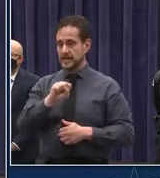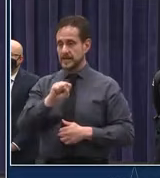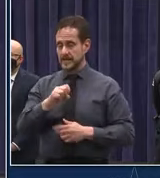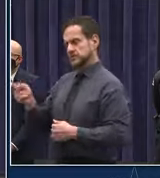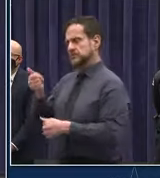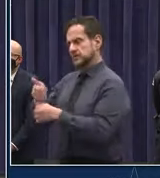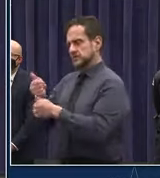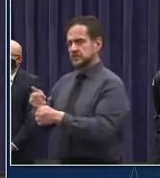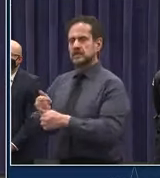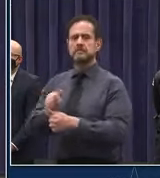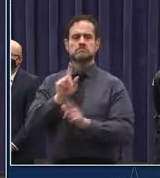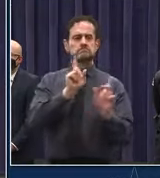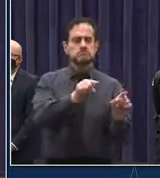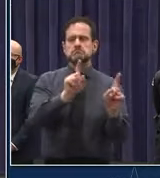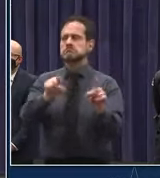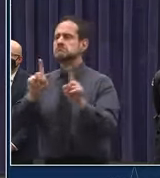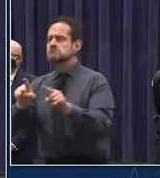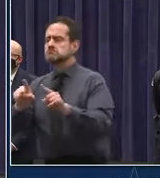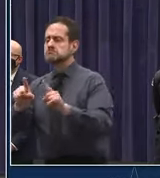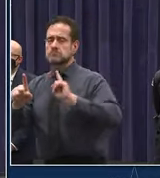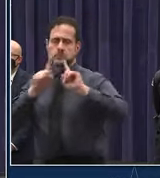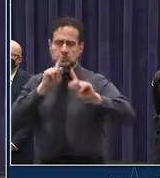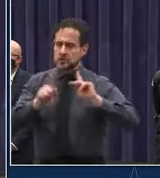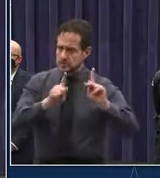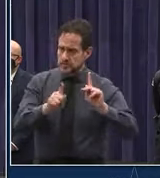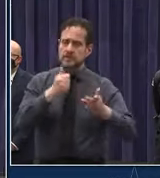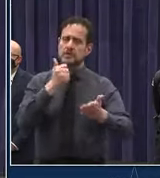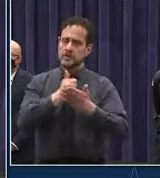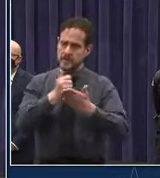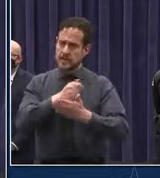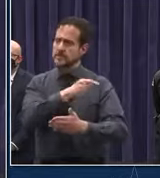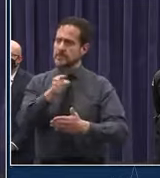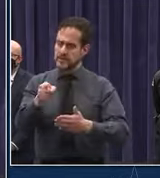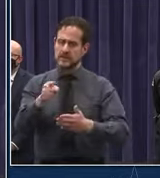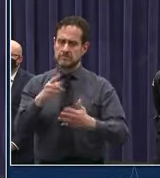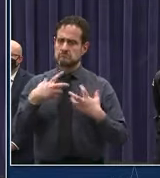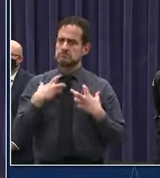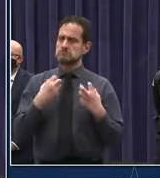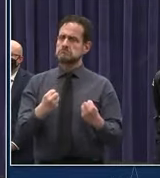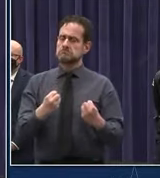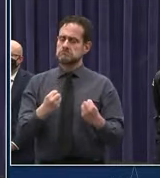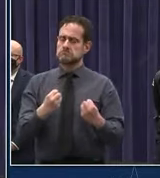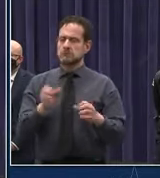important leads and support. I have to thank the